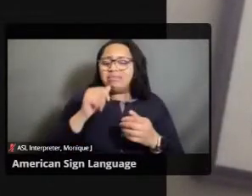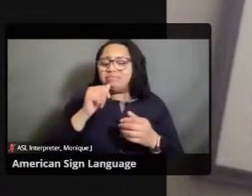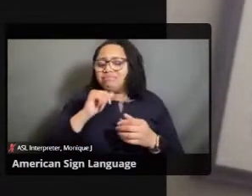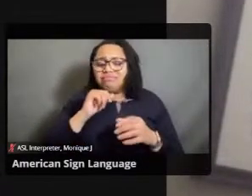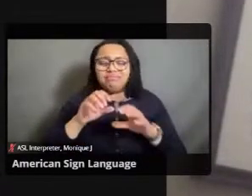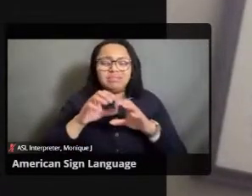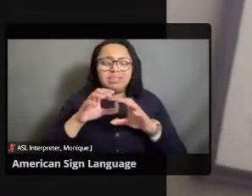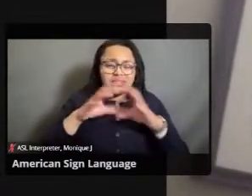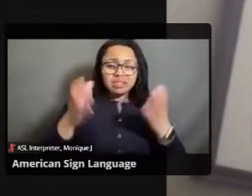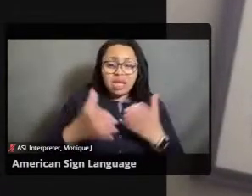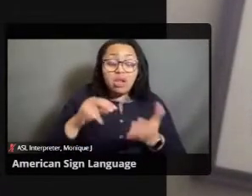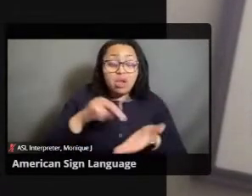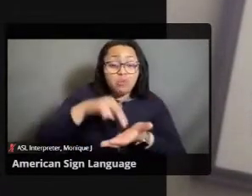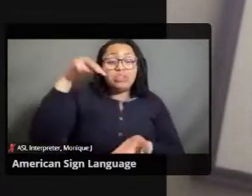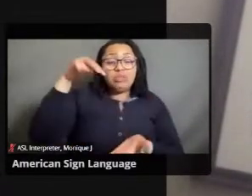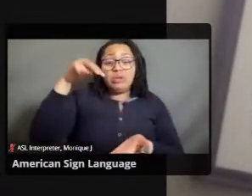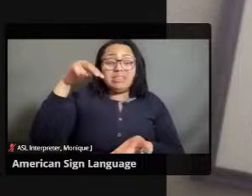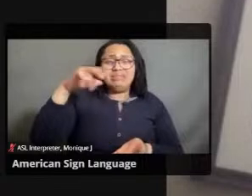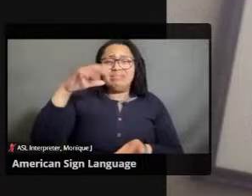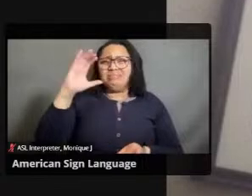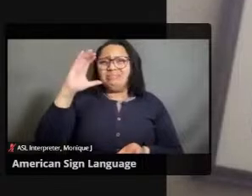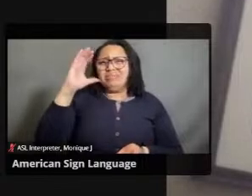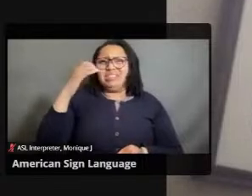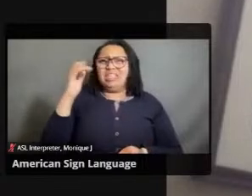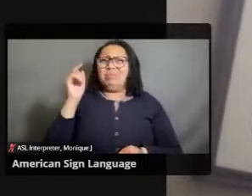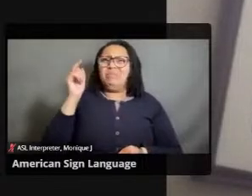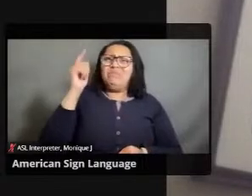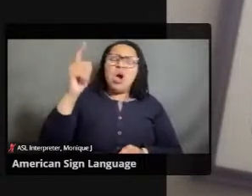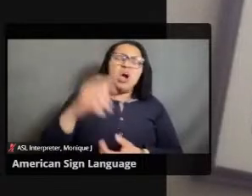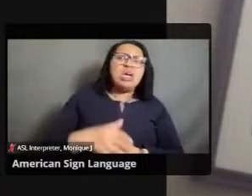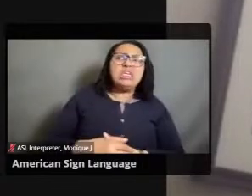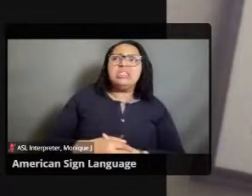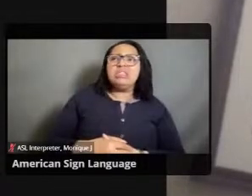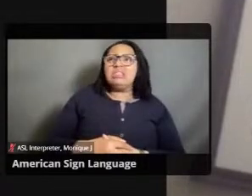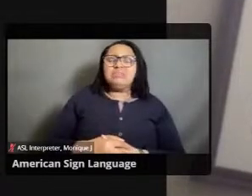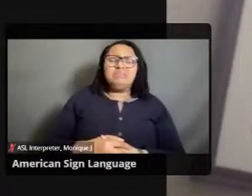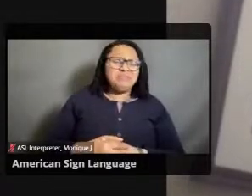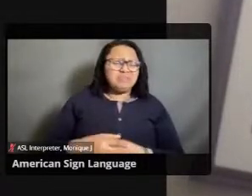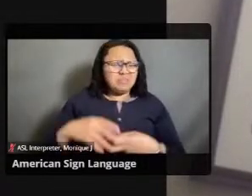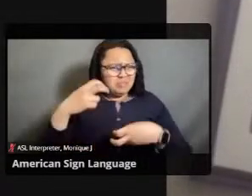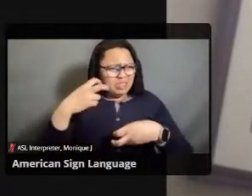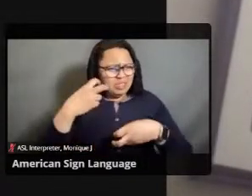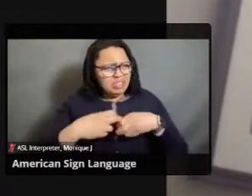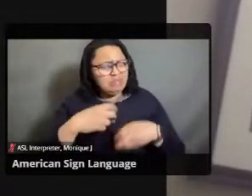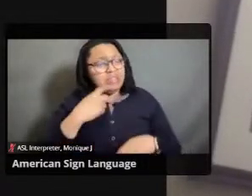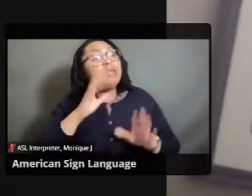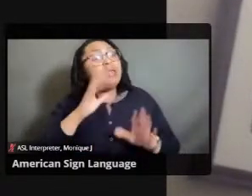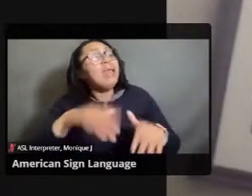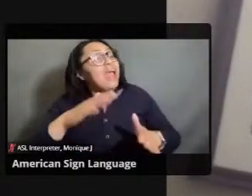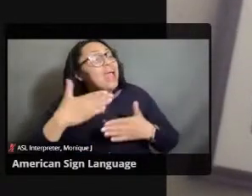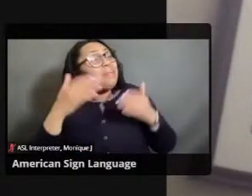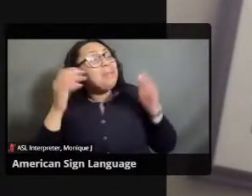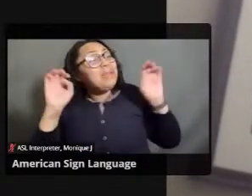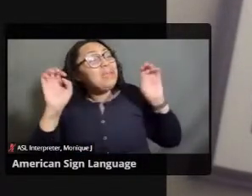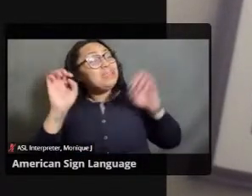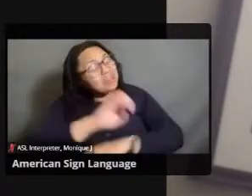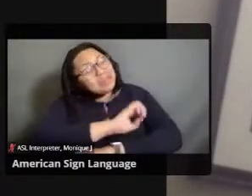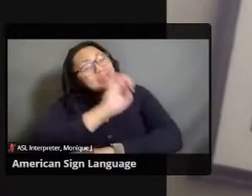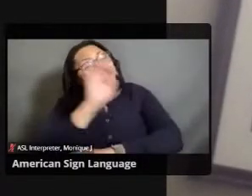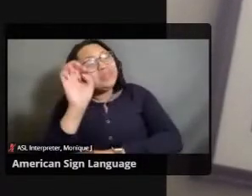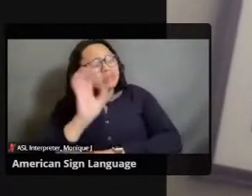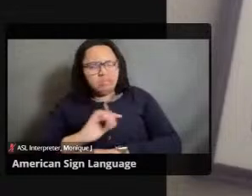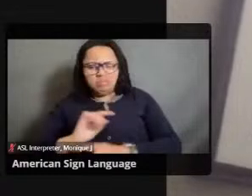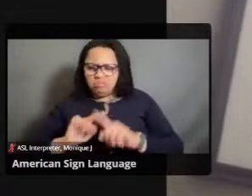resurrection is distant. It's hard to wish each other a happy Easter. And yet,